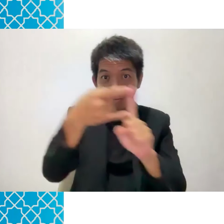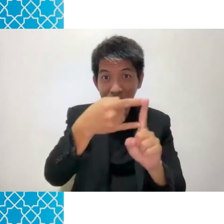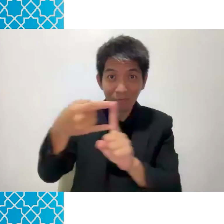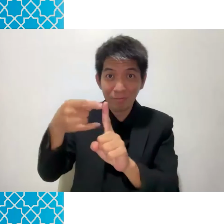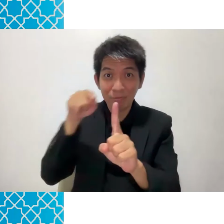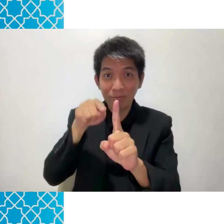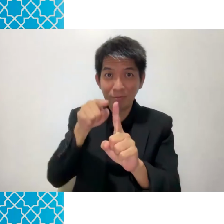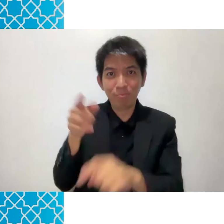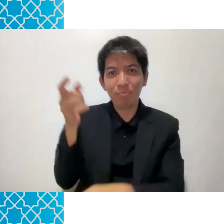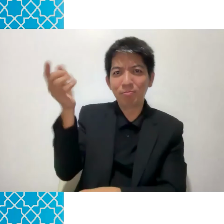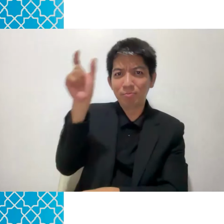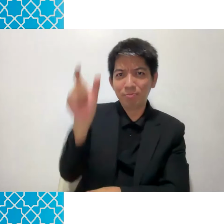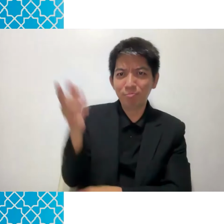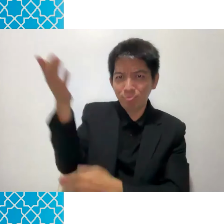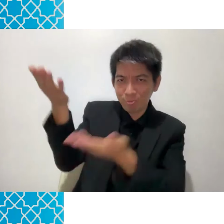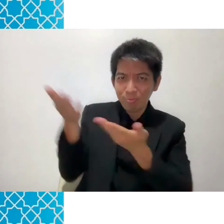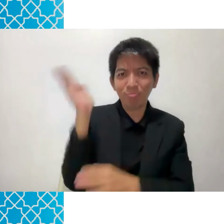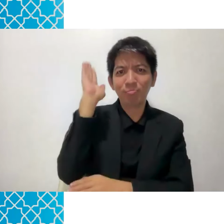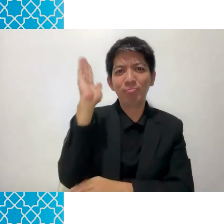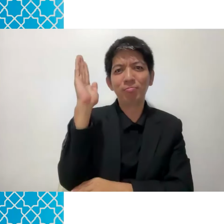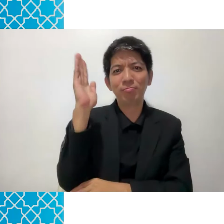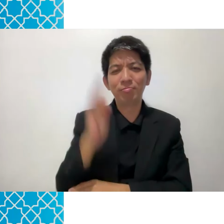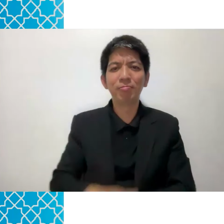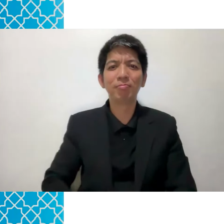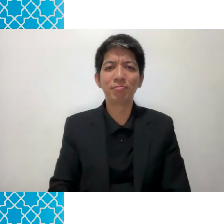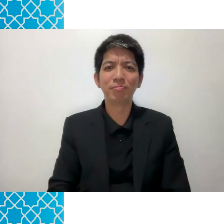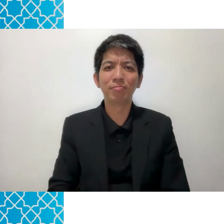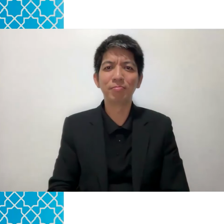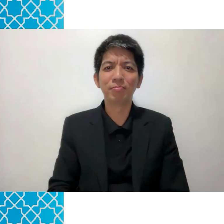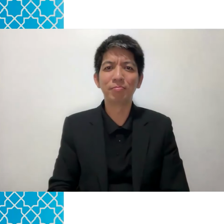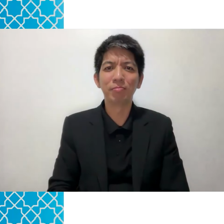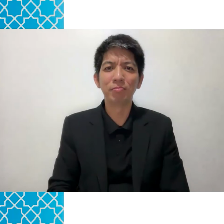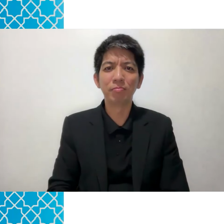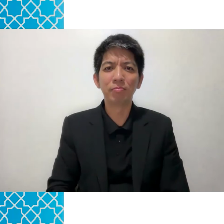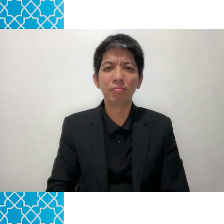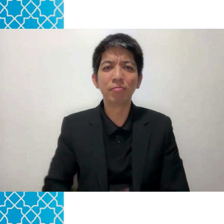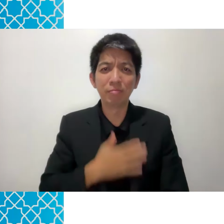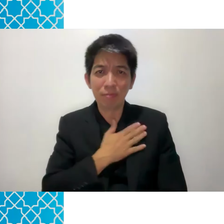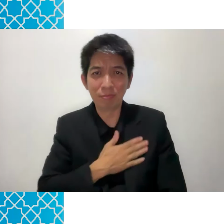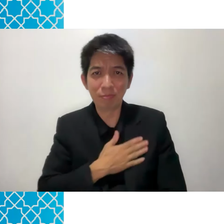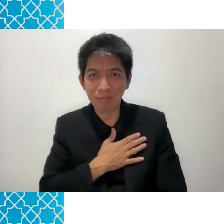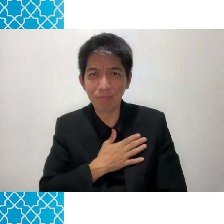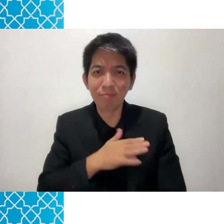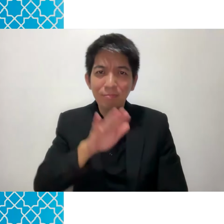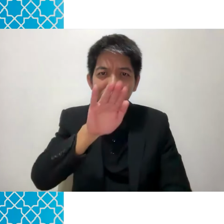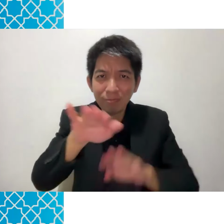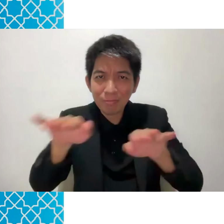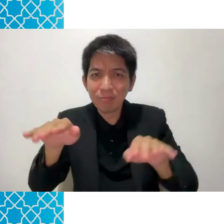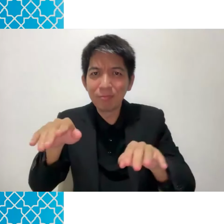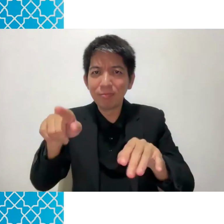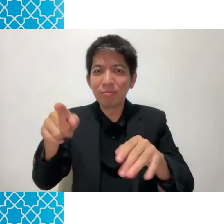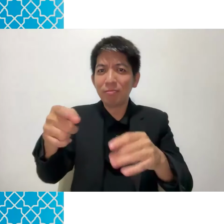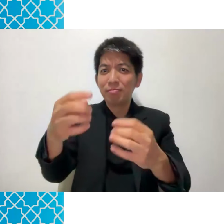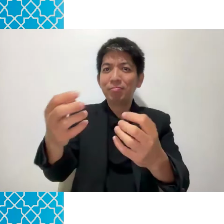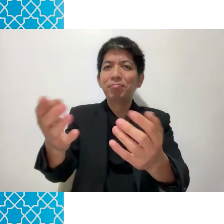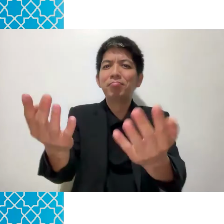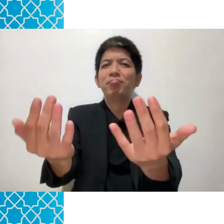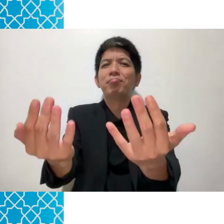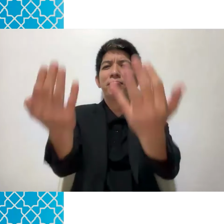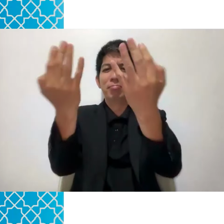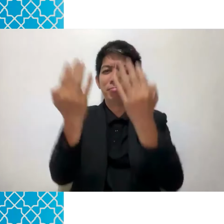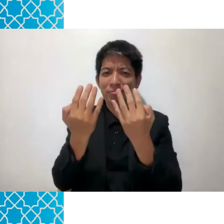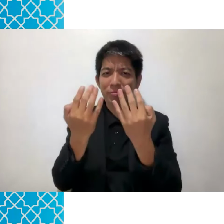please join us close to the front. In the first 3 rows, we have an activity that you will need the papers for, which is on each of the